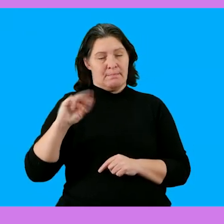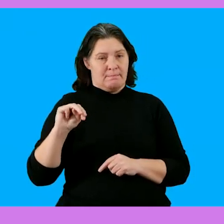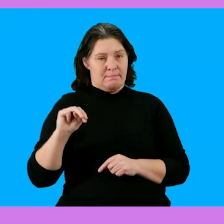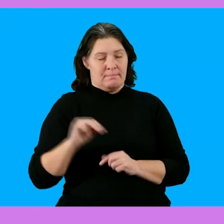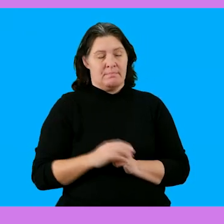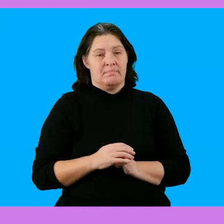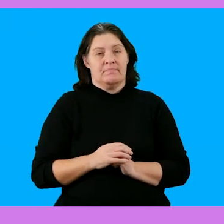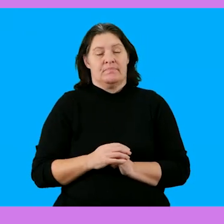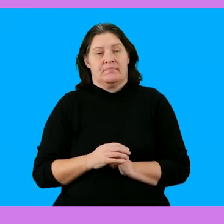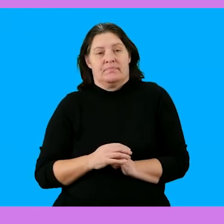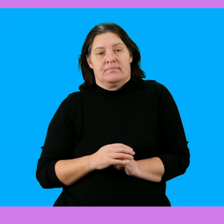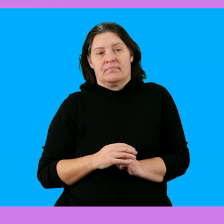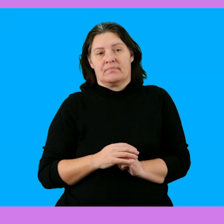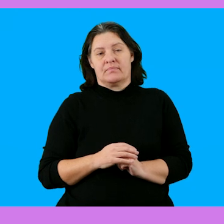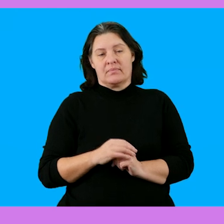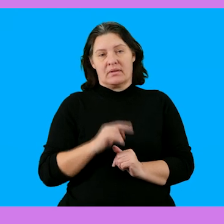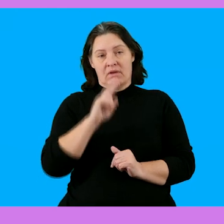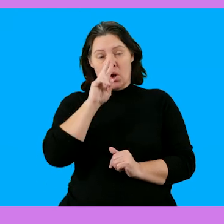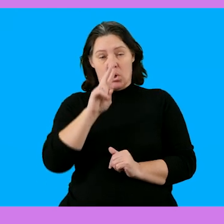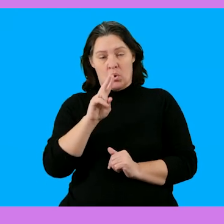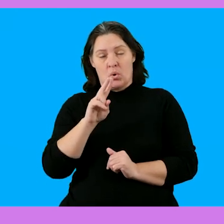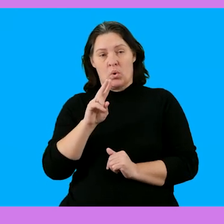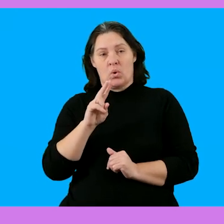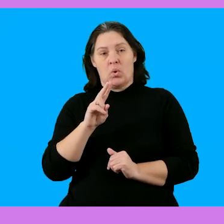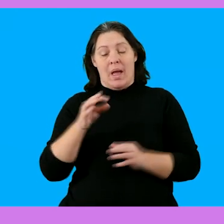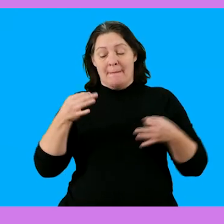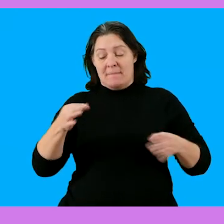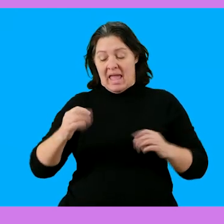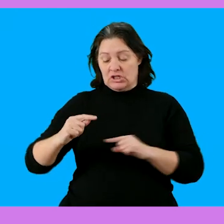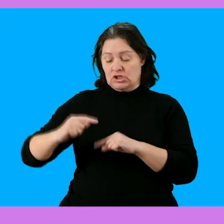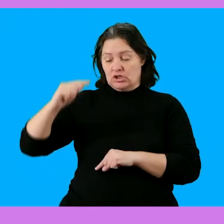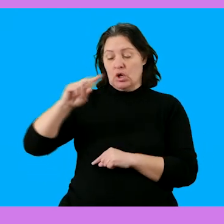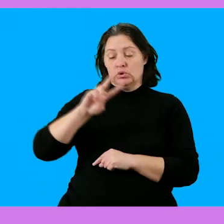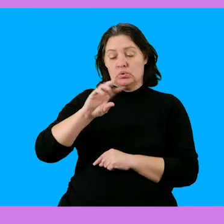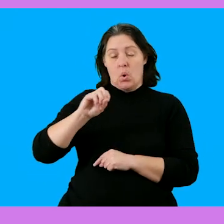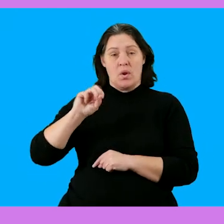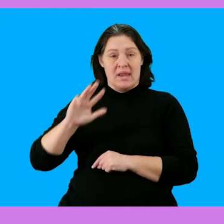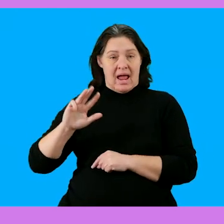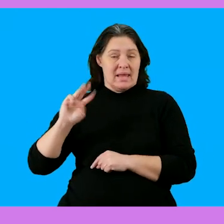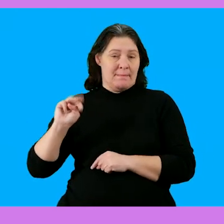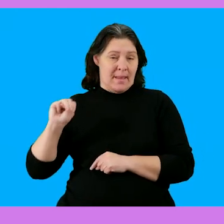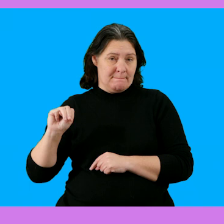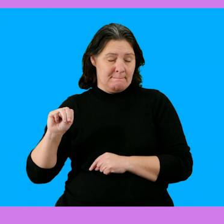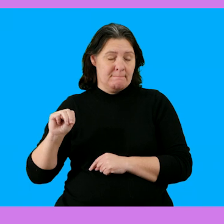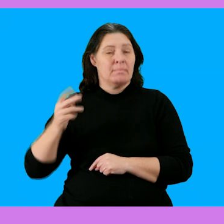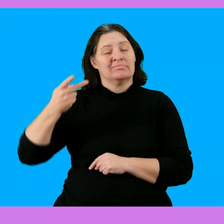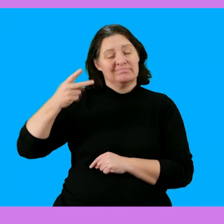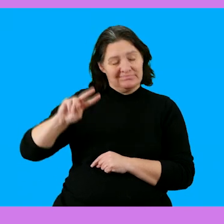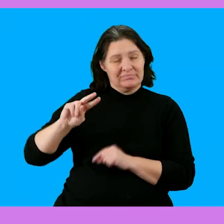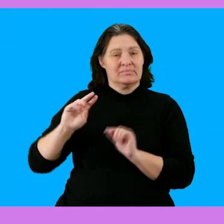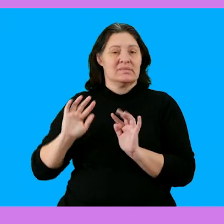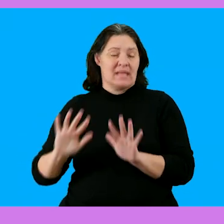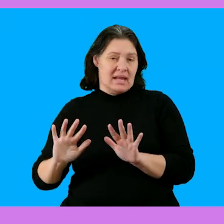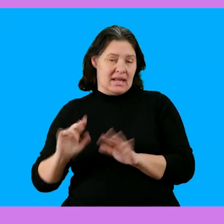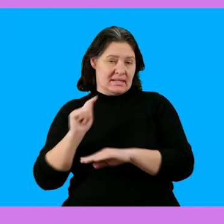14.25 centimeters. Now if I look here, the width of the page is 209 millimeters. Again, I need to divide